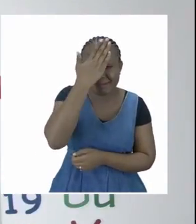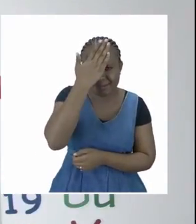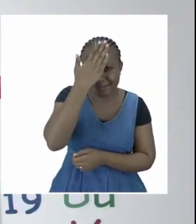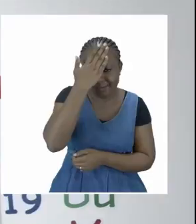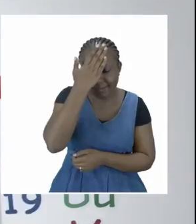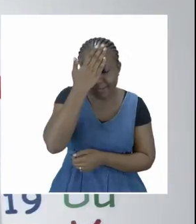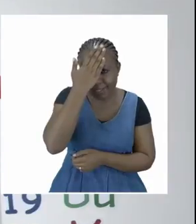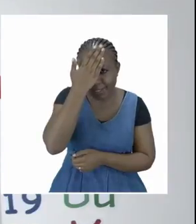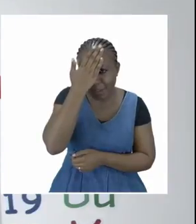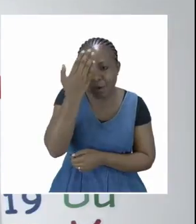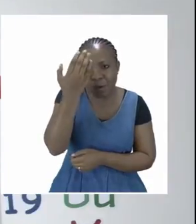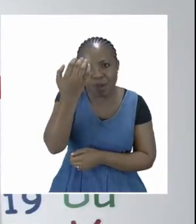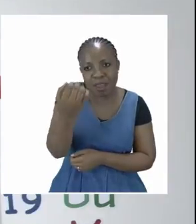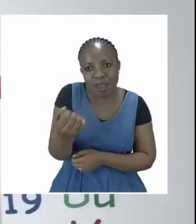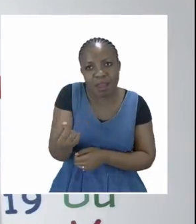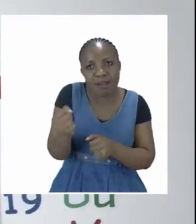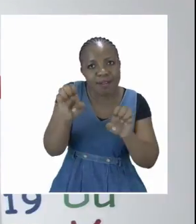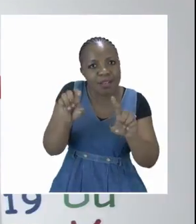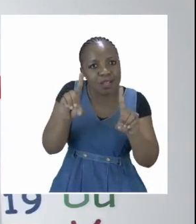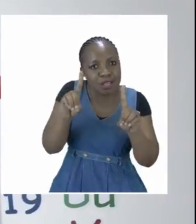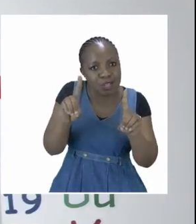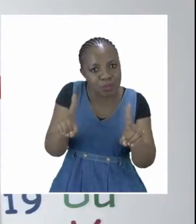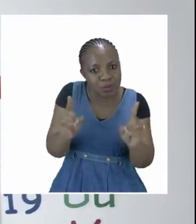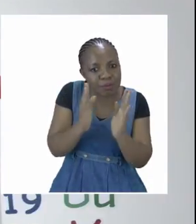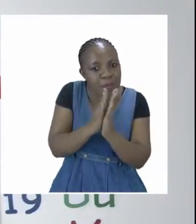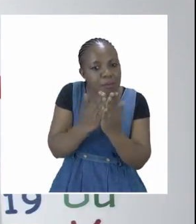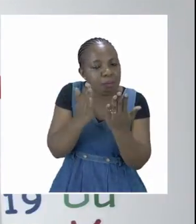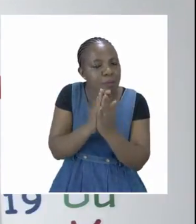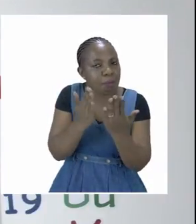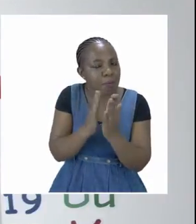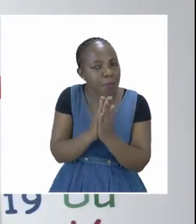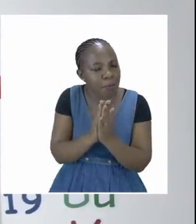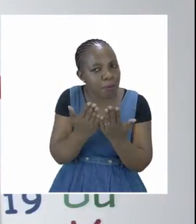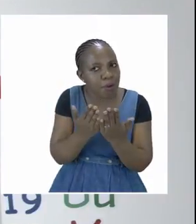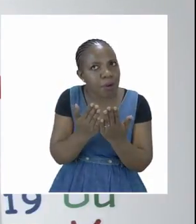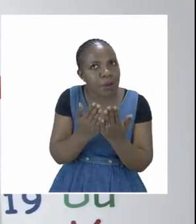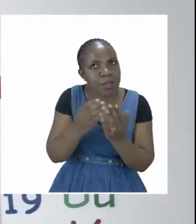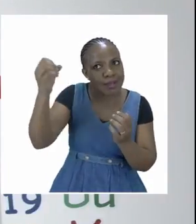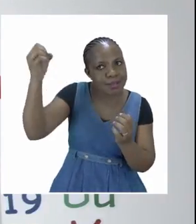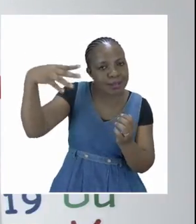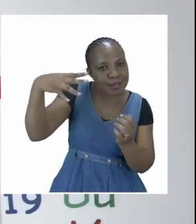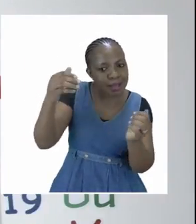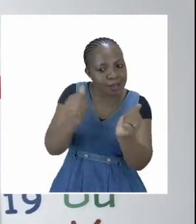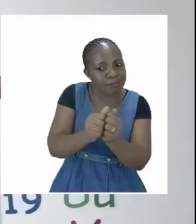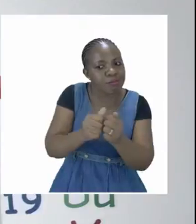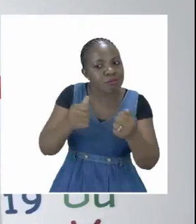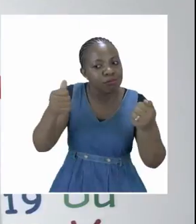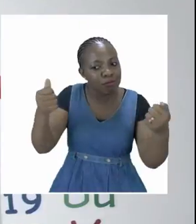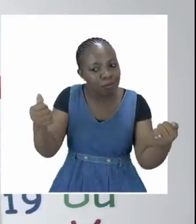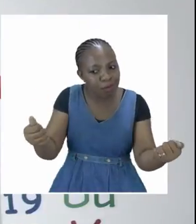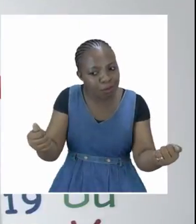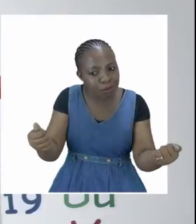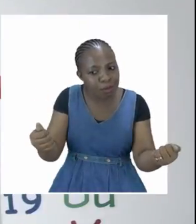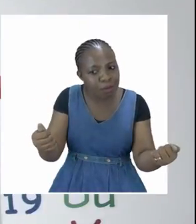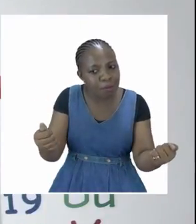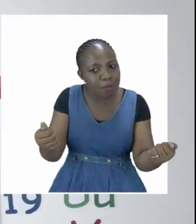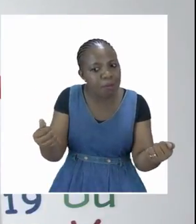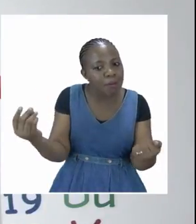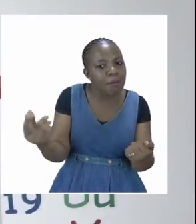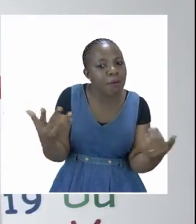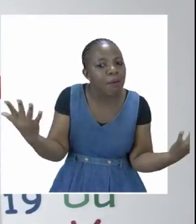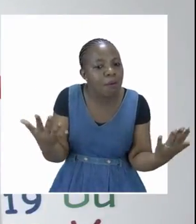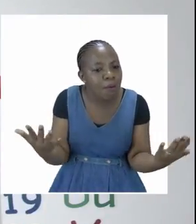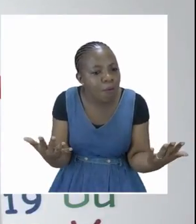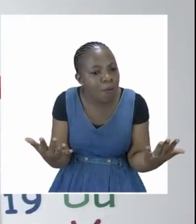booklet in our daily newspaper, street sales, or at your school every Monday